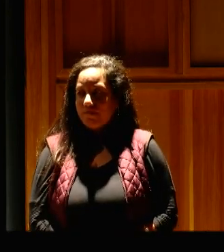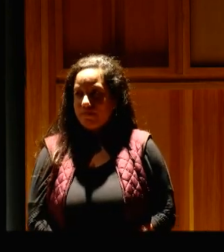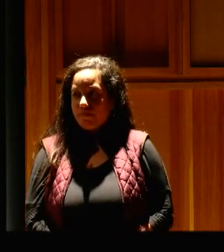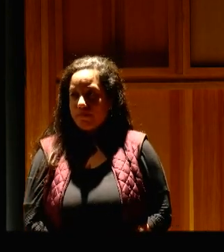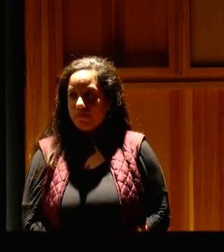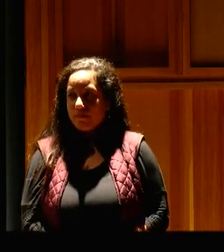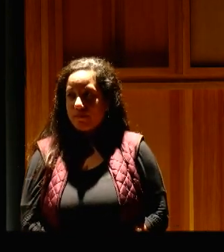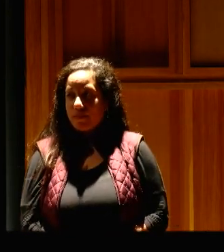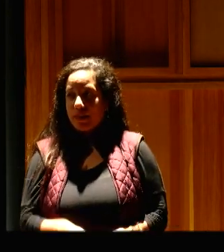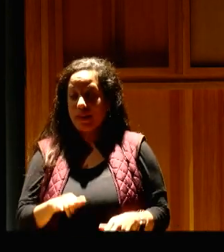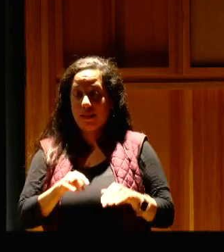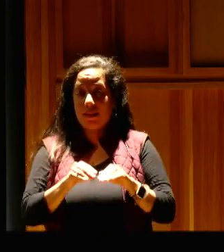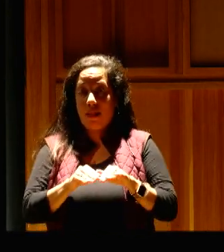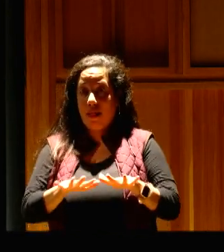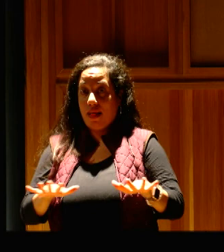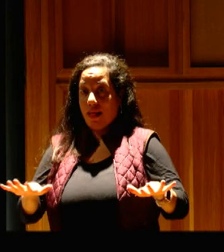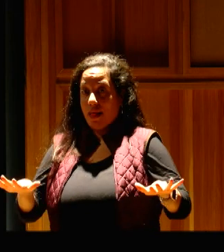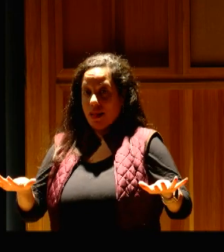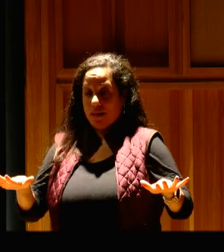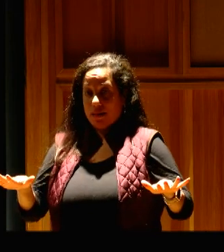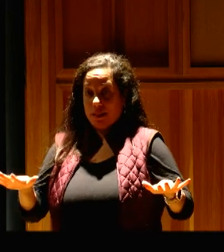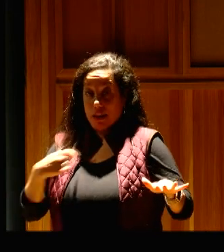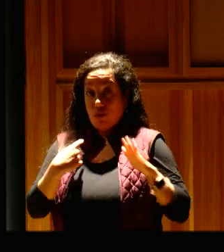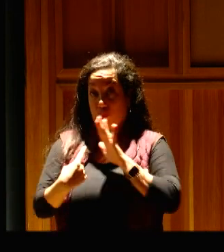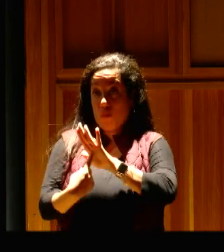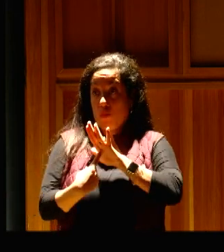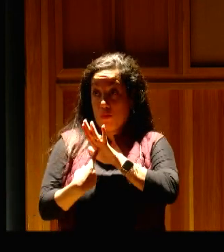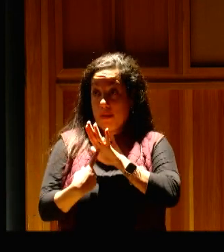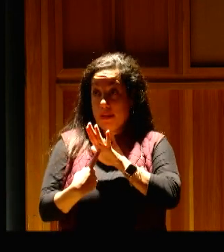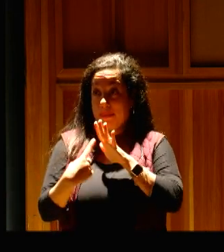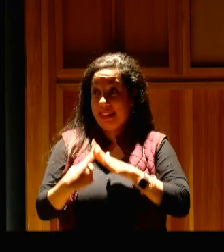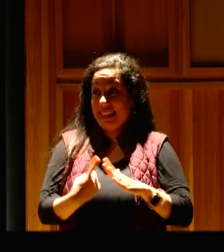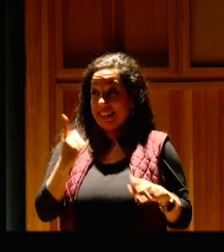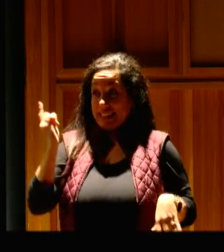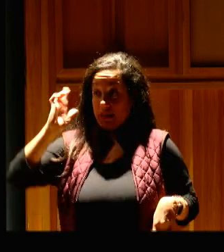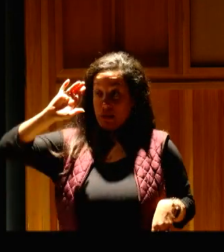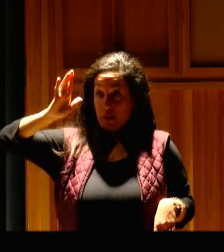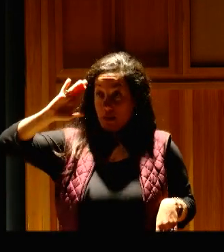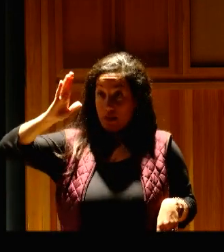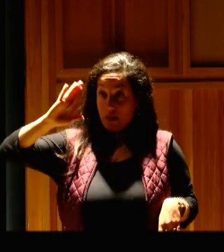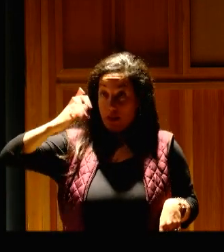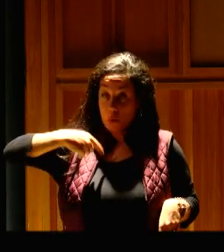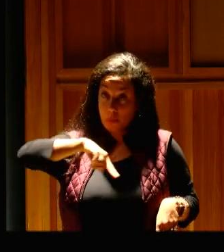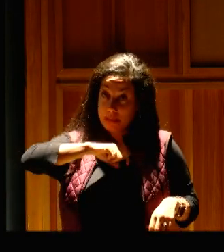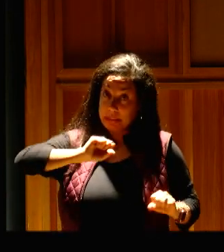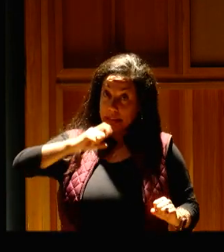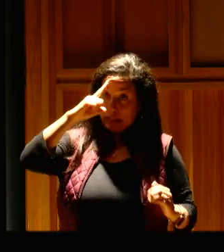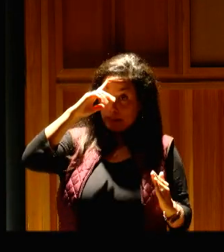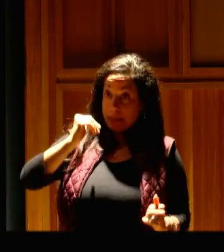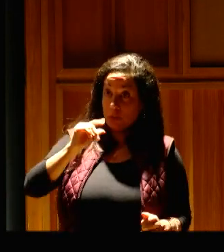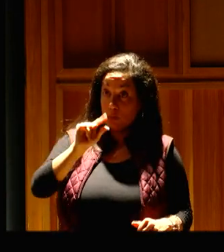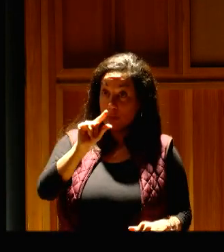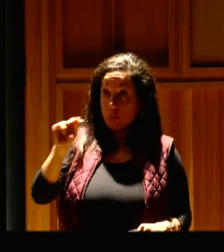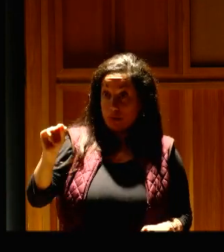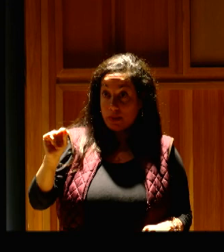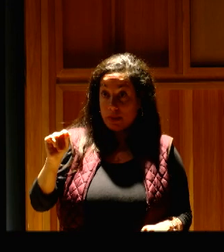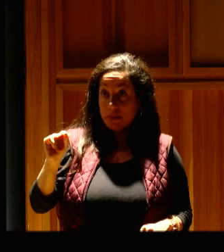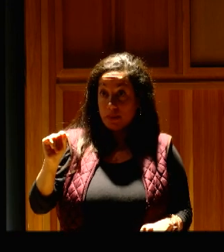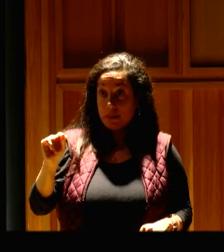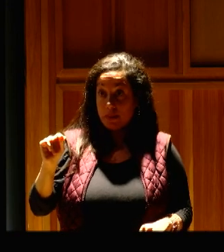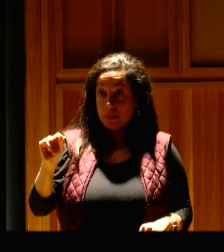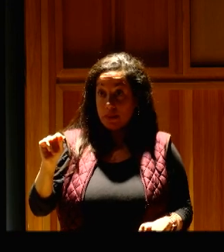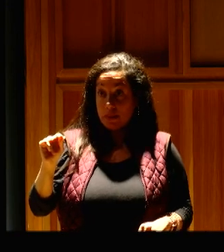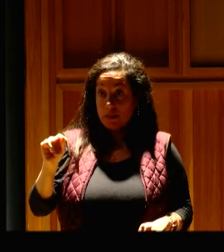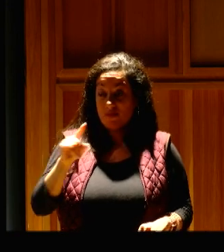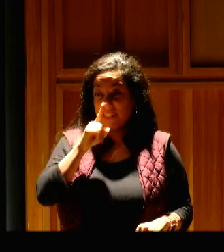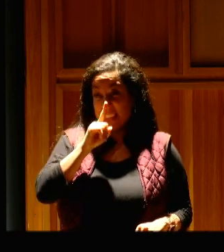The displacements that I showed at the beginning of this talk, the ones that we could expect in 2020, are